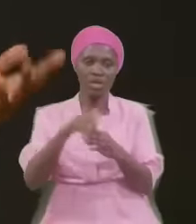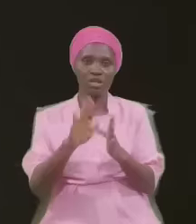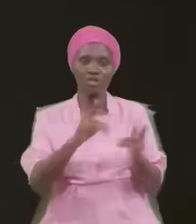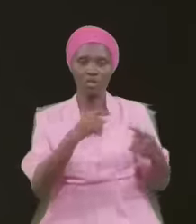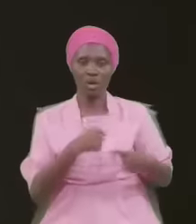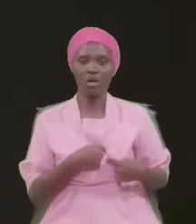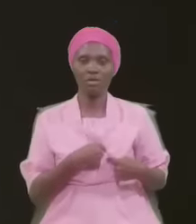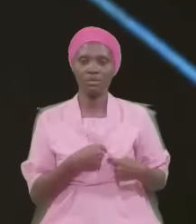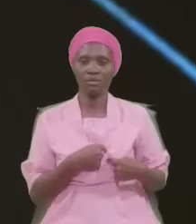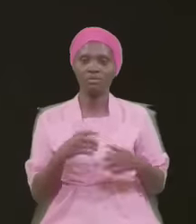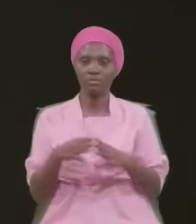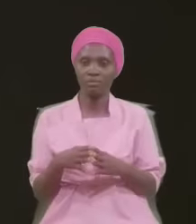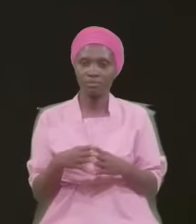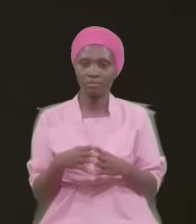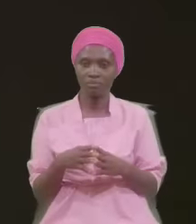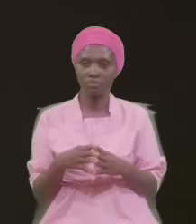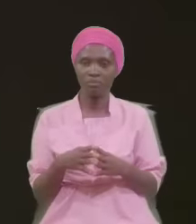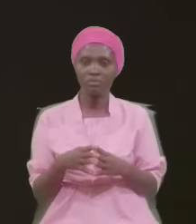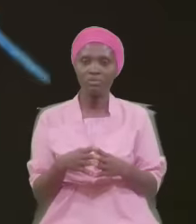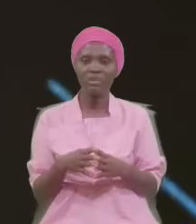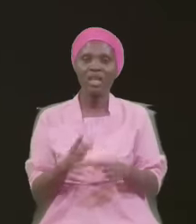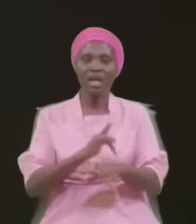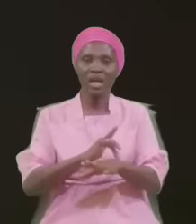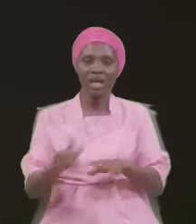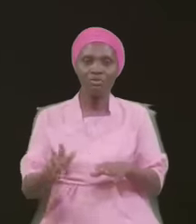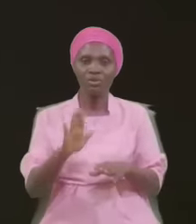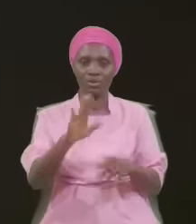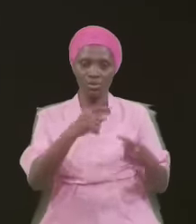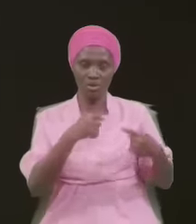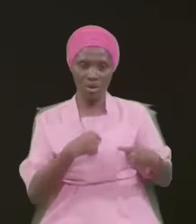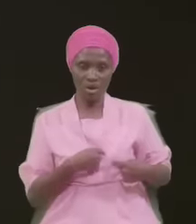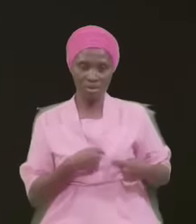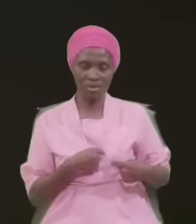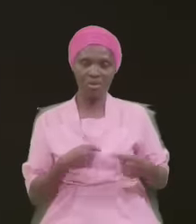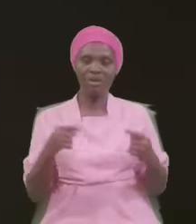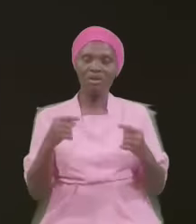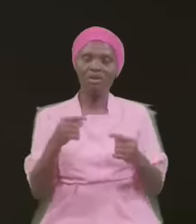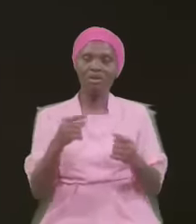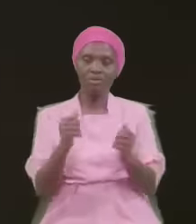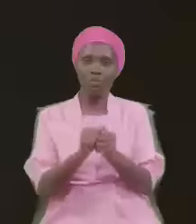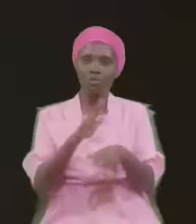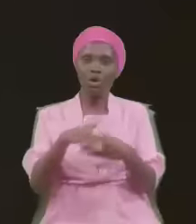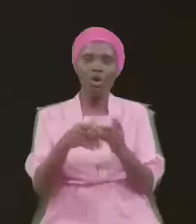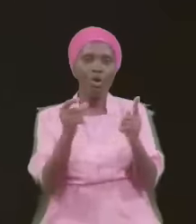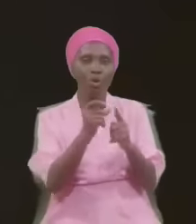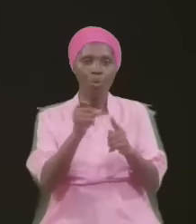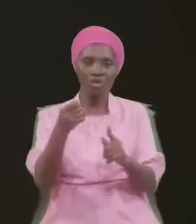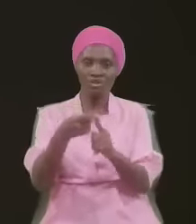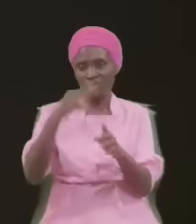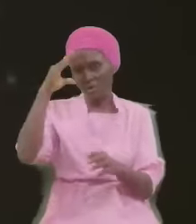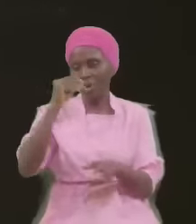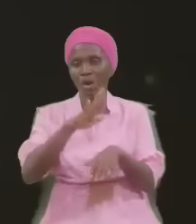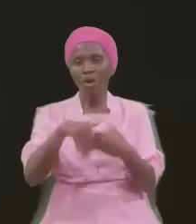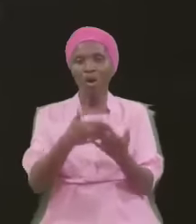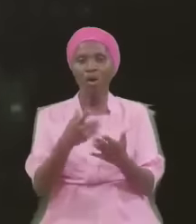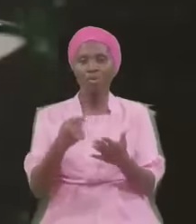heart all the words of men, all the terrifying words of men, all the harassing